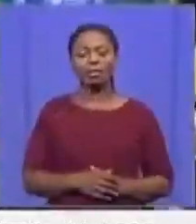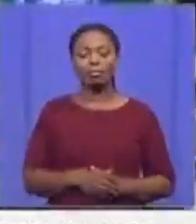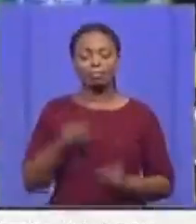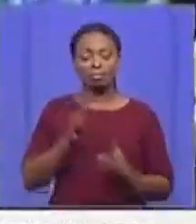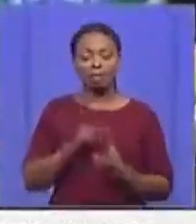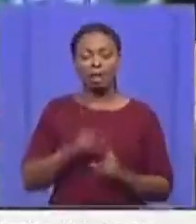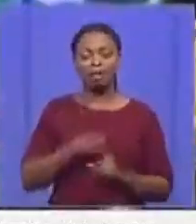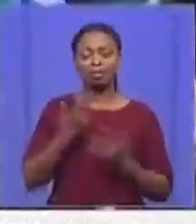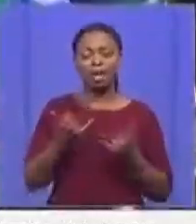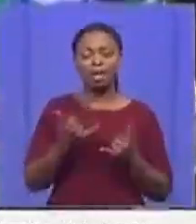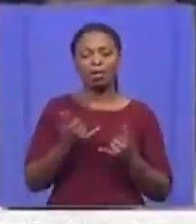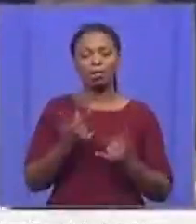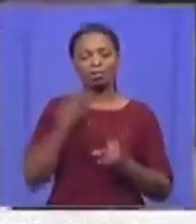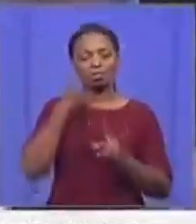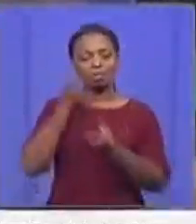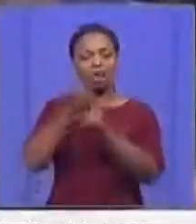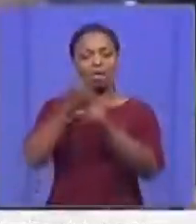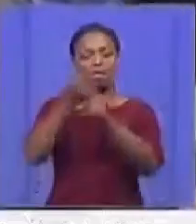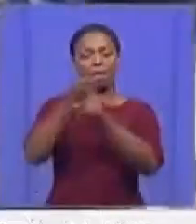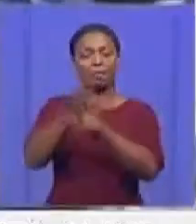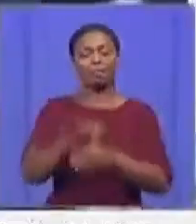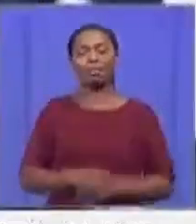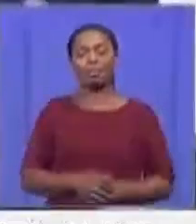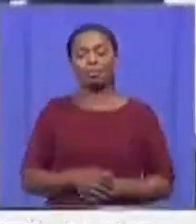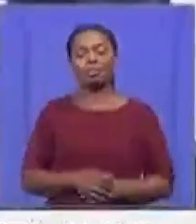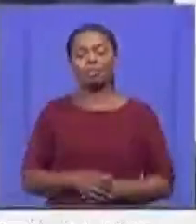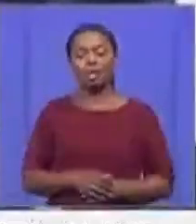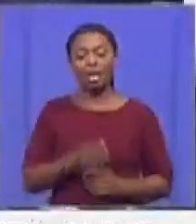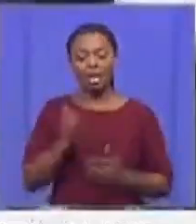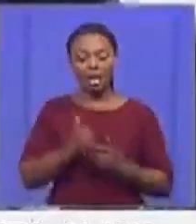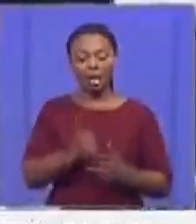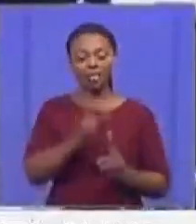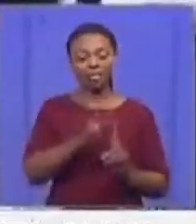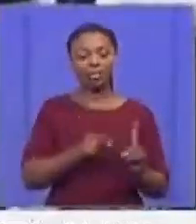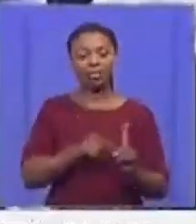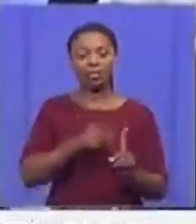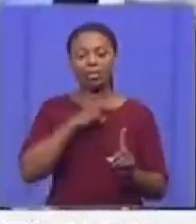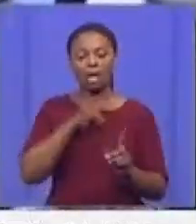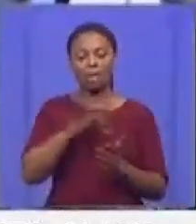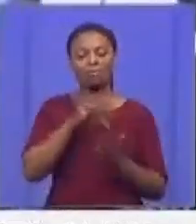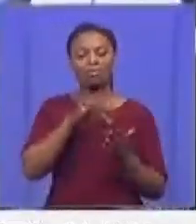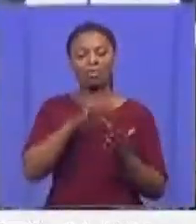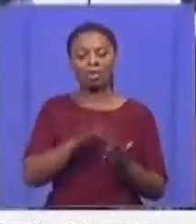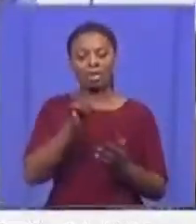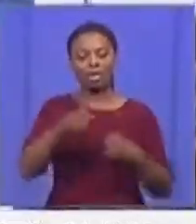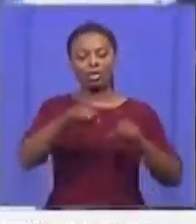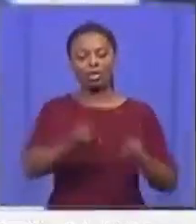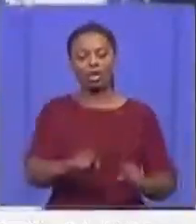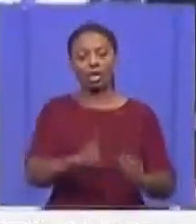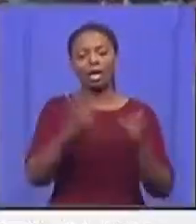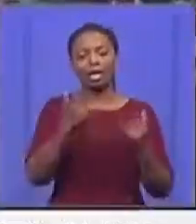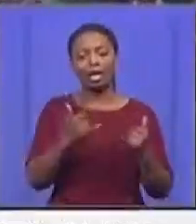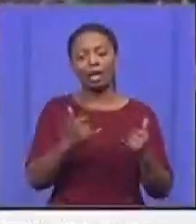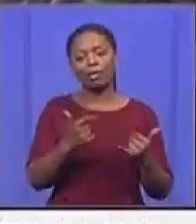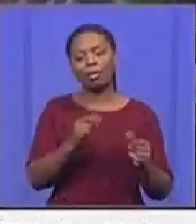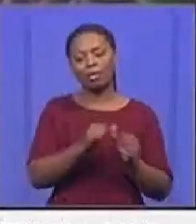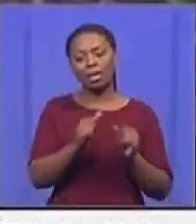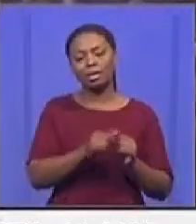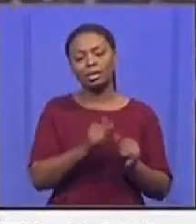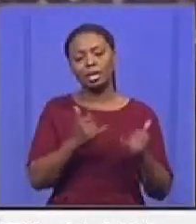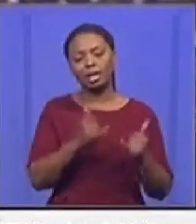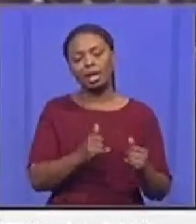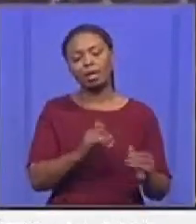kitlana Lekoko le mo thusitse ka ntlha ya gore o ne a tshwanela ke go tlogela maemo a gagwe a bodulasetulo kwa provinseng ya Mpumalanga go